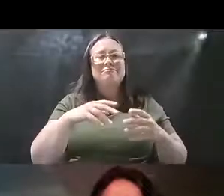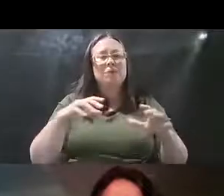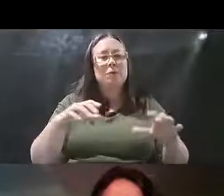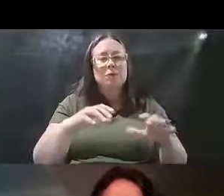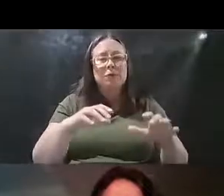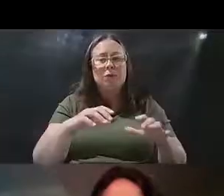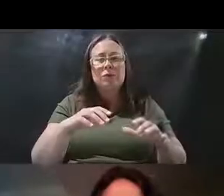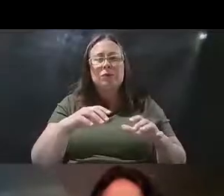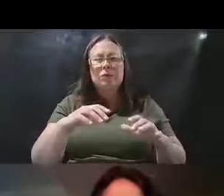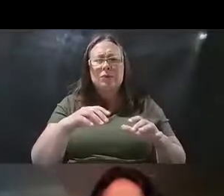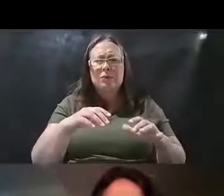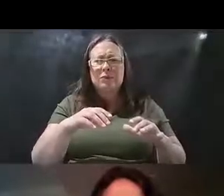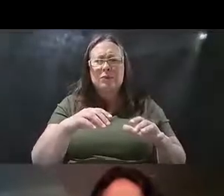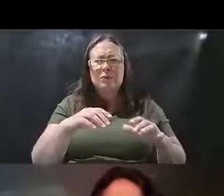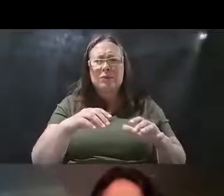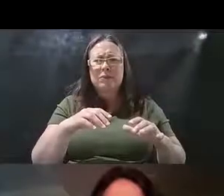Eye Joe here.